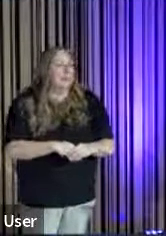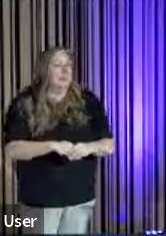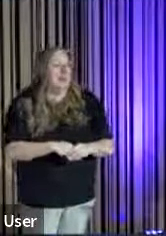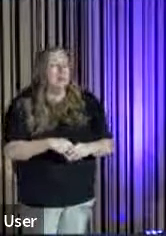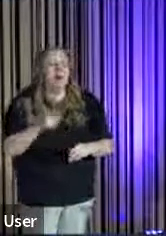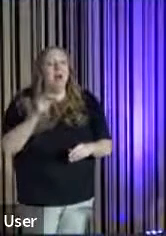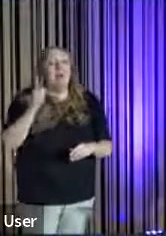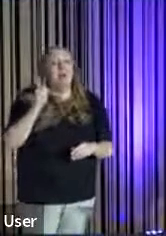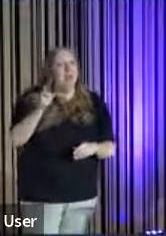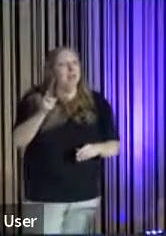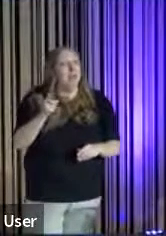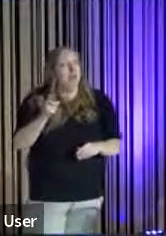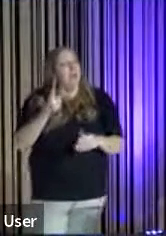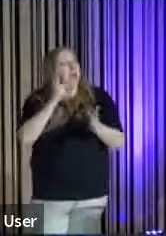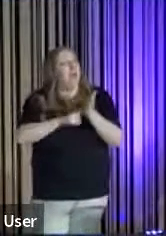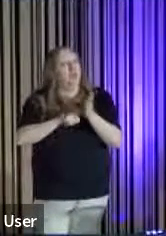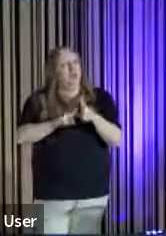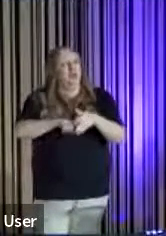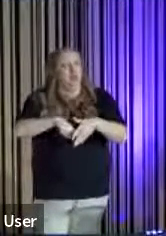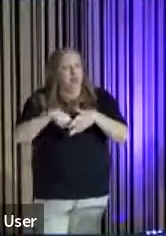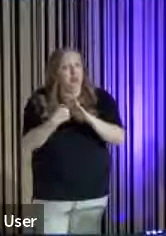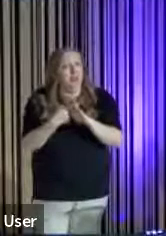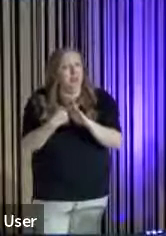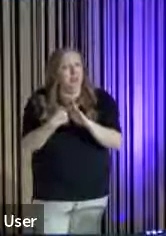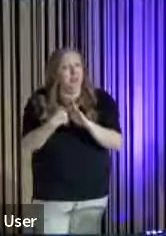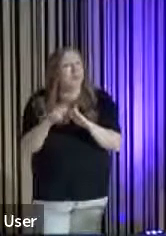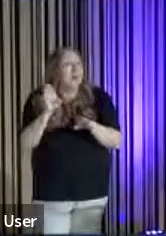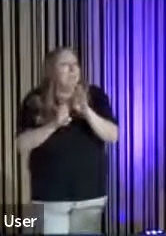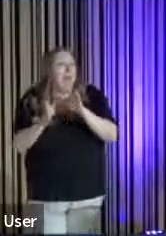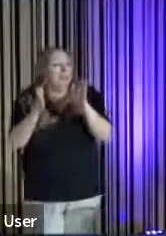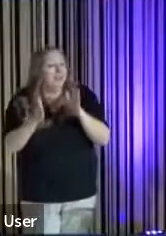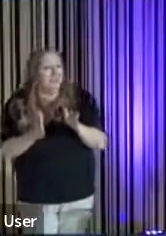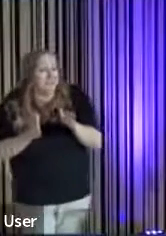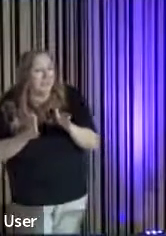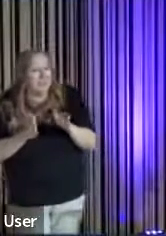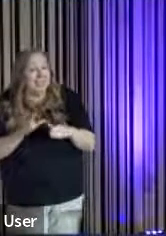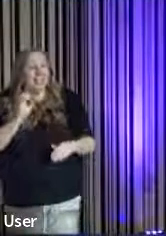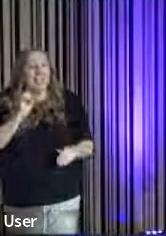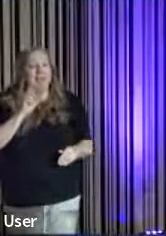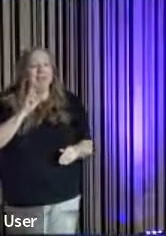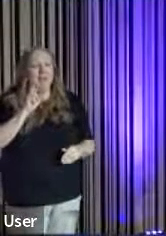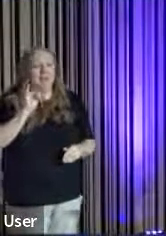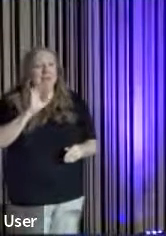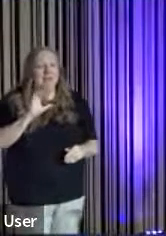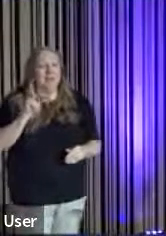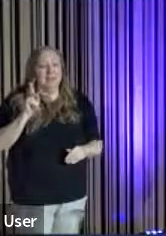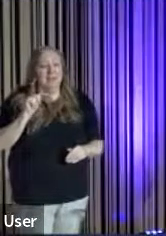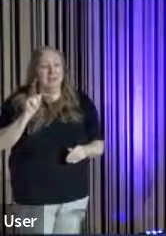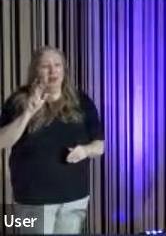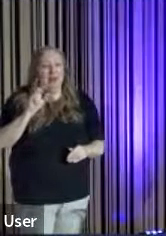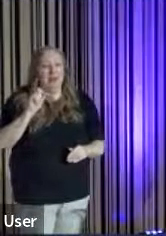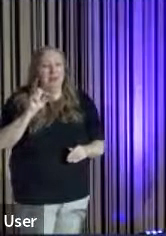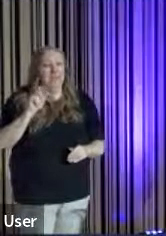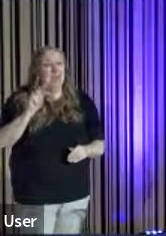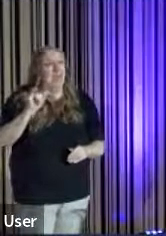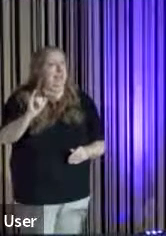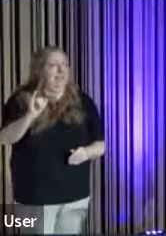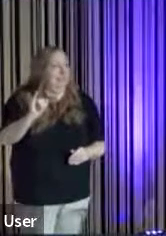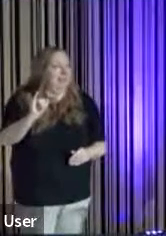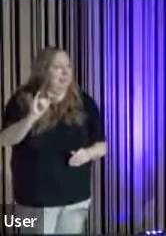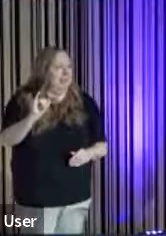cell biologist, very far from an oceanographer, a cell biologist called Eric Carsanti, and I would like to just pay a tribute to him tonight